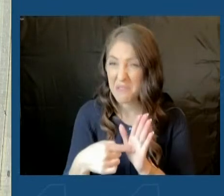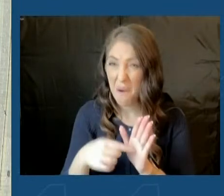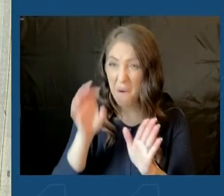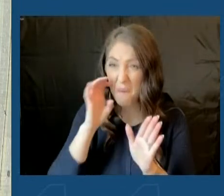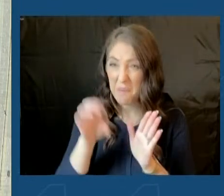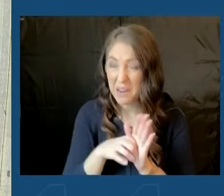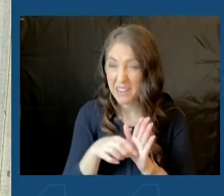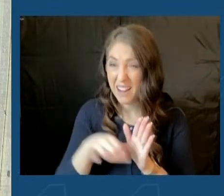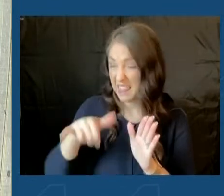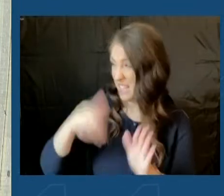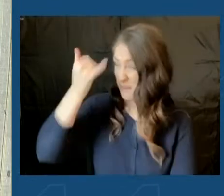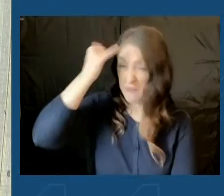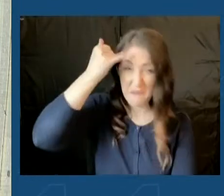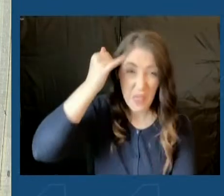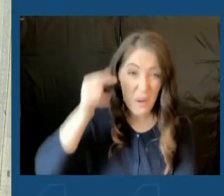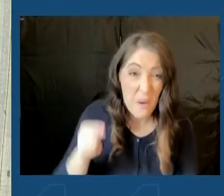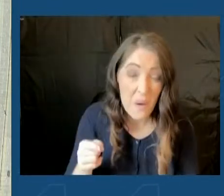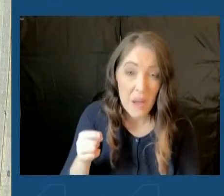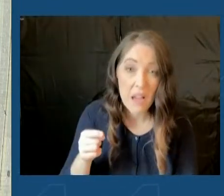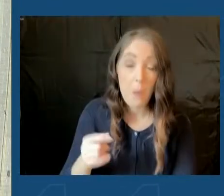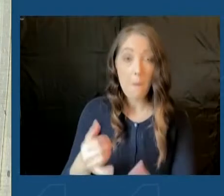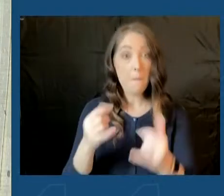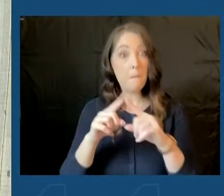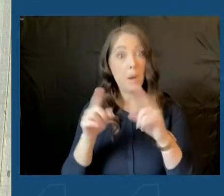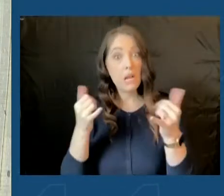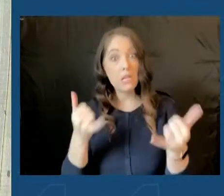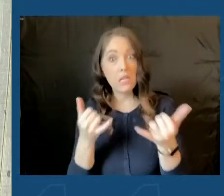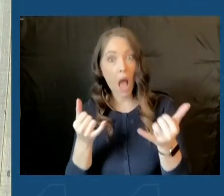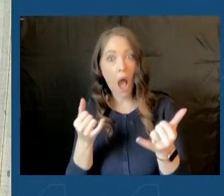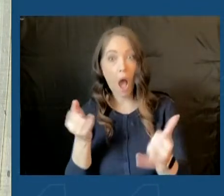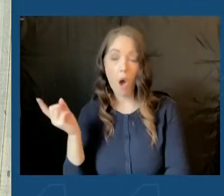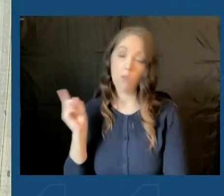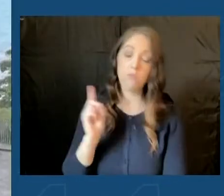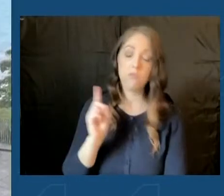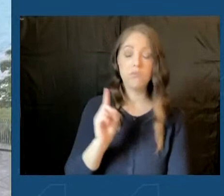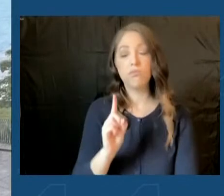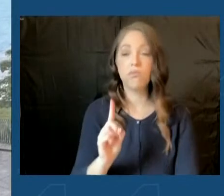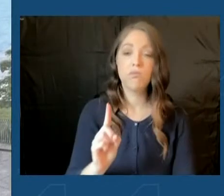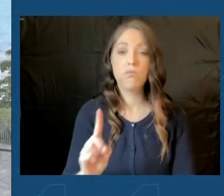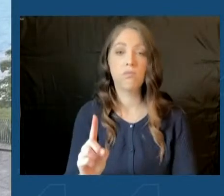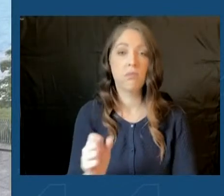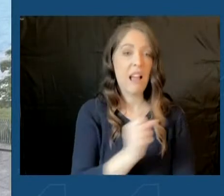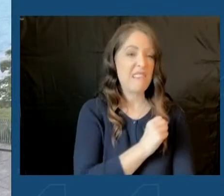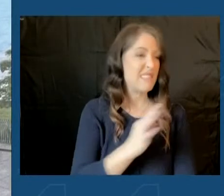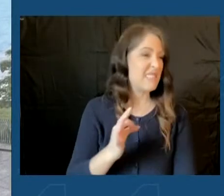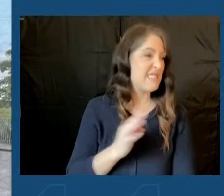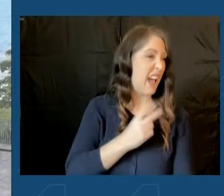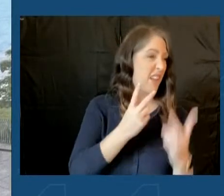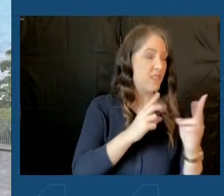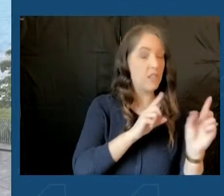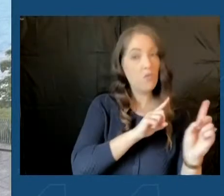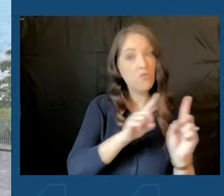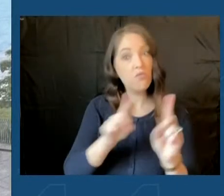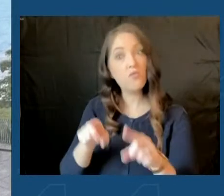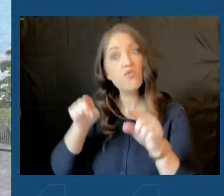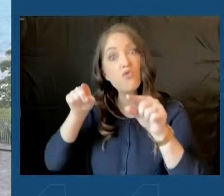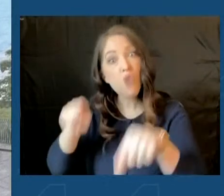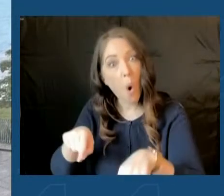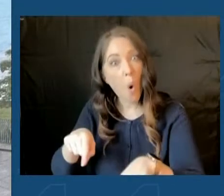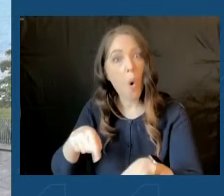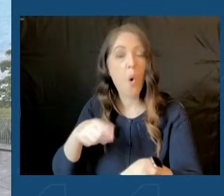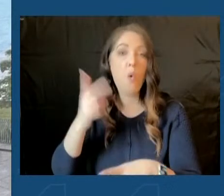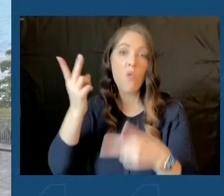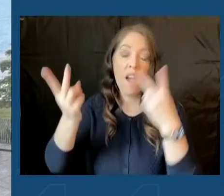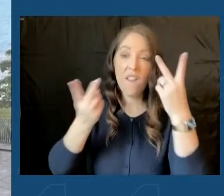really be Buffalo? And now when you go down there, and I have staff visiting all the time, I said, you must go visit this. You must see